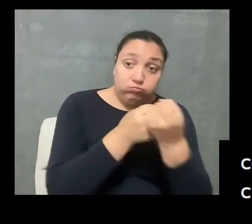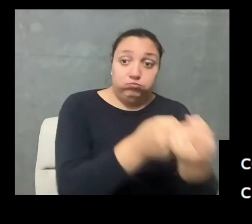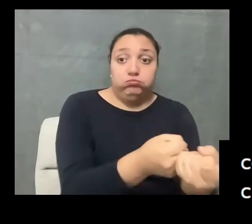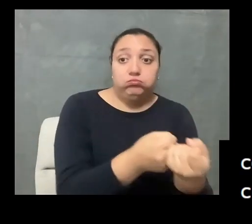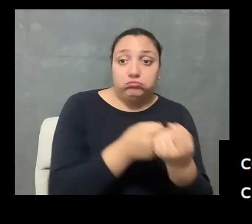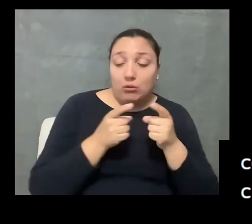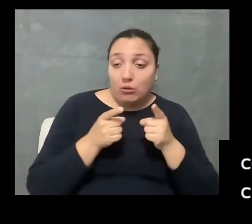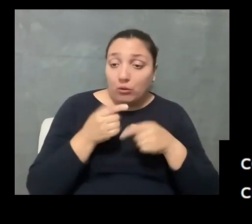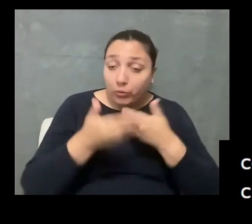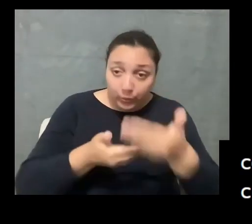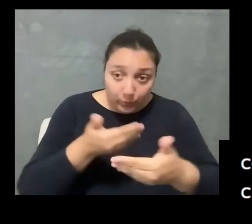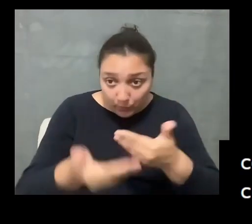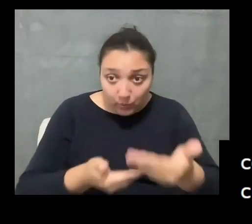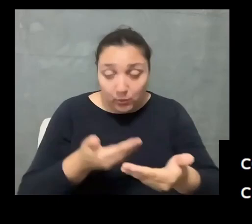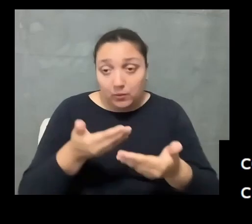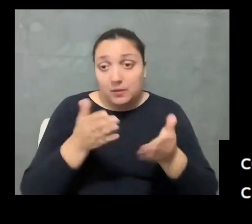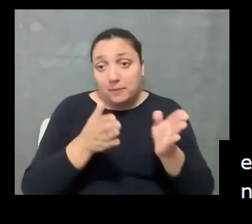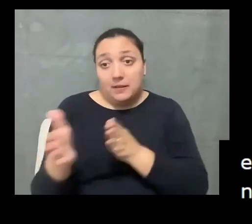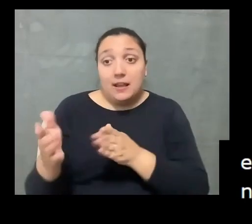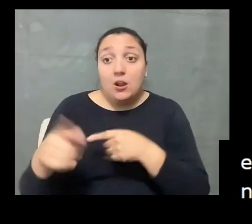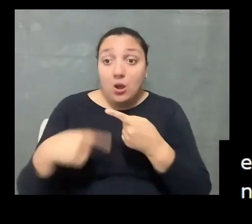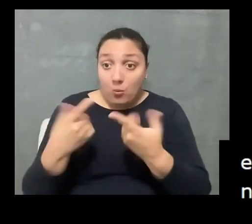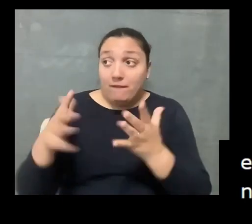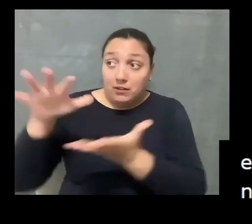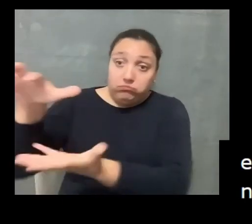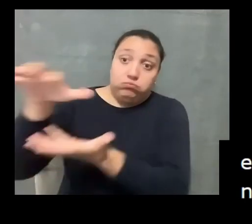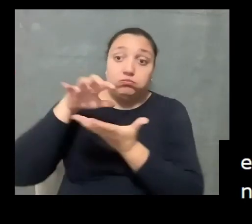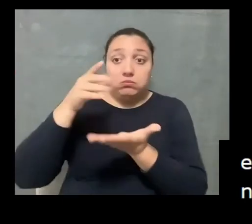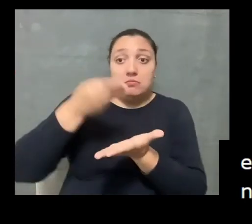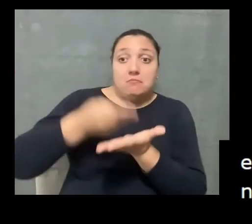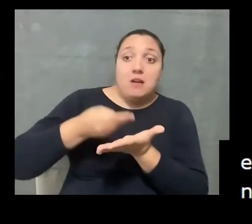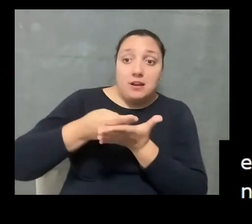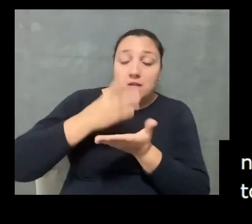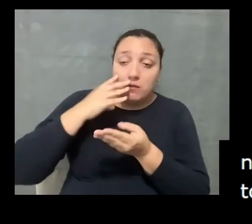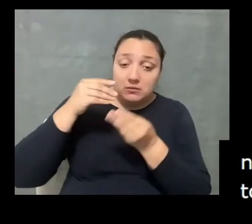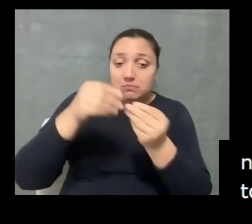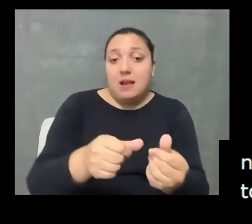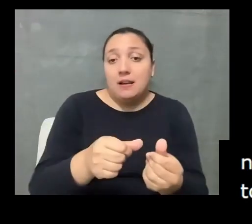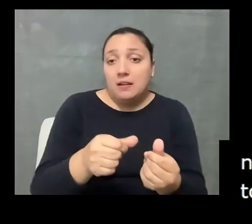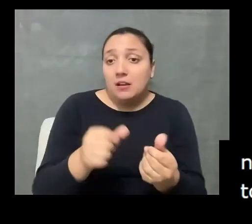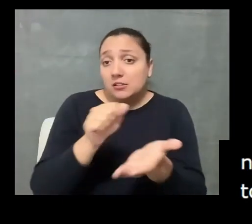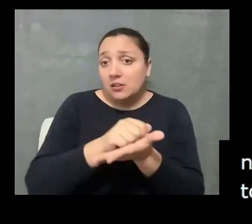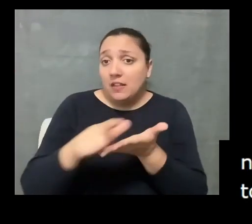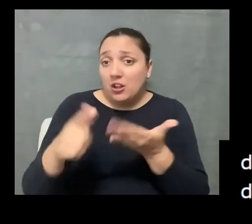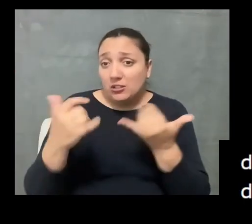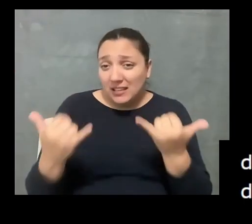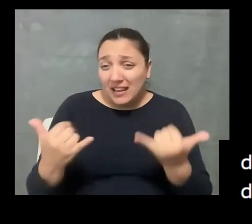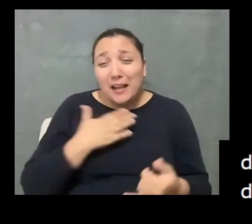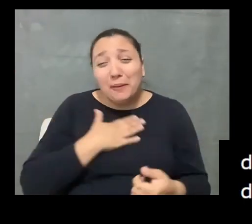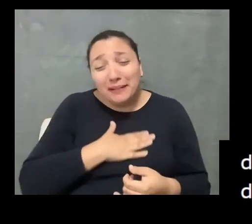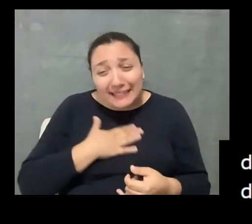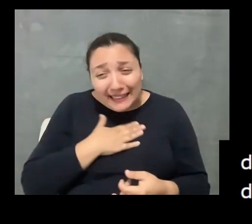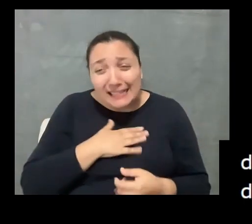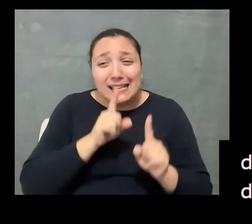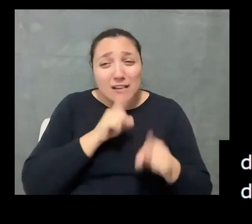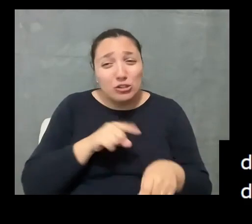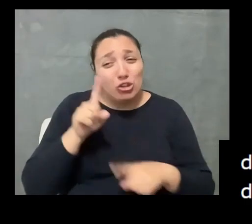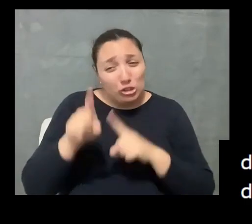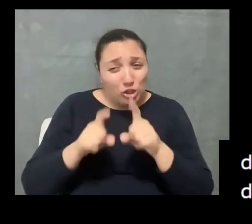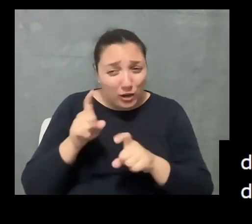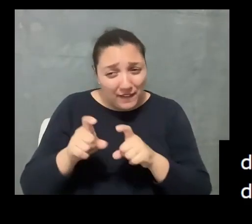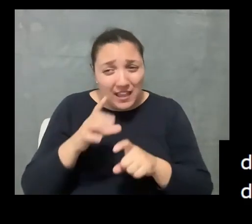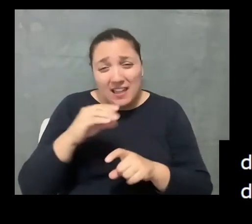planning process and once we finally have the money to spend. So that's all. Again, please take the survey and there's our